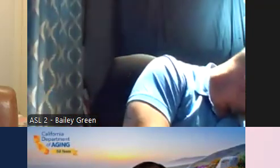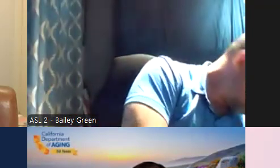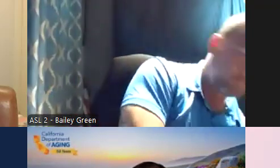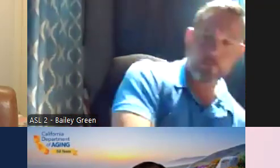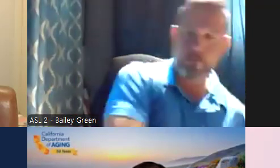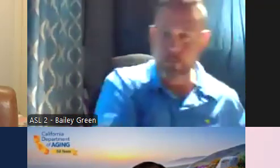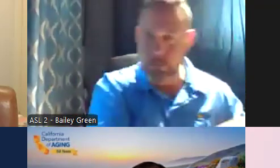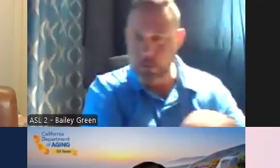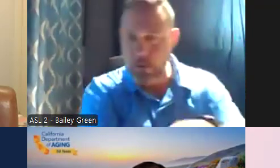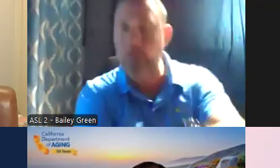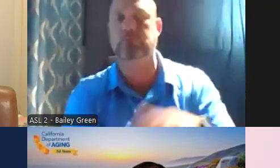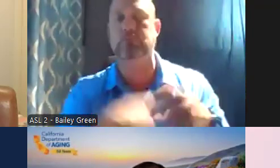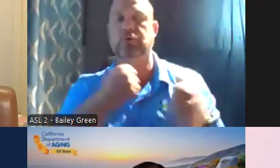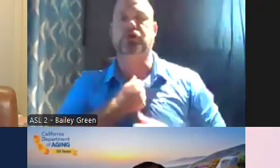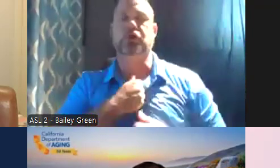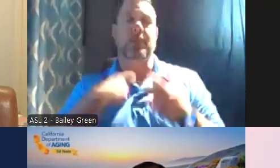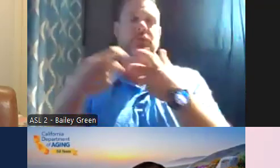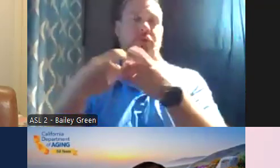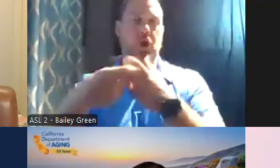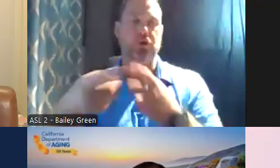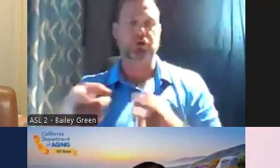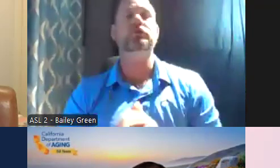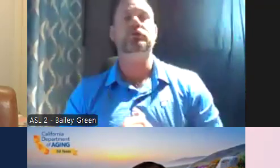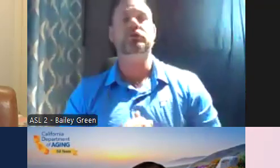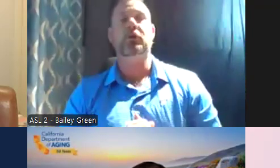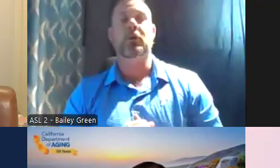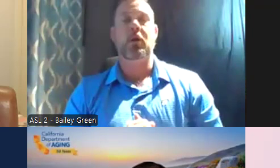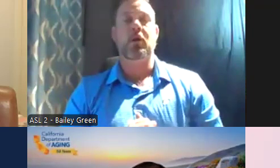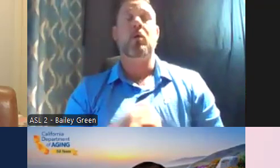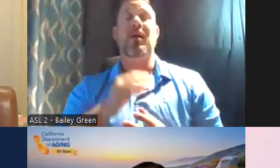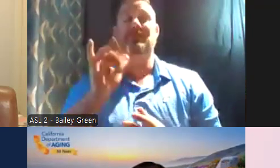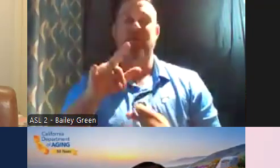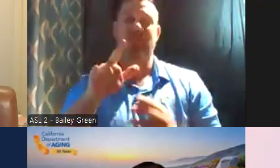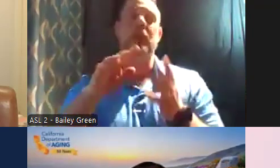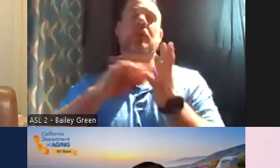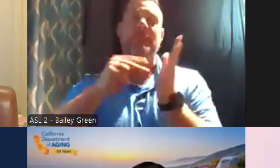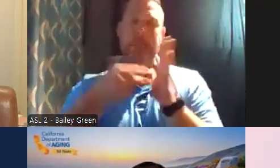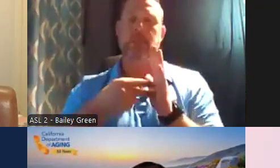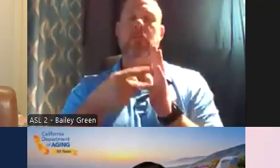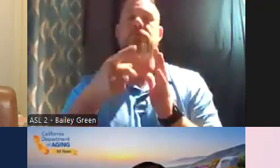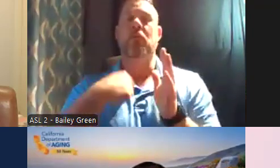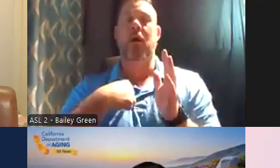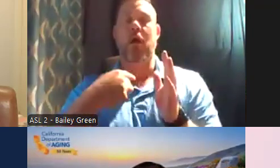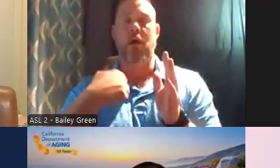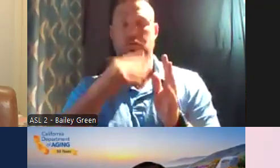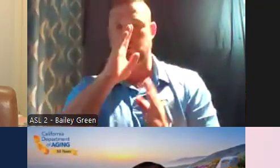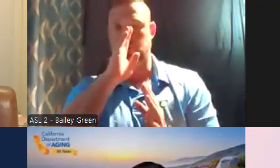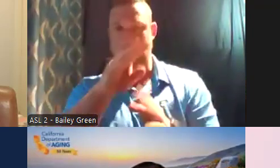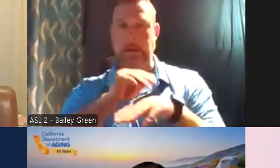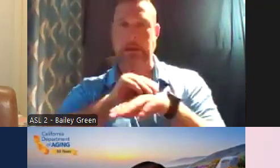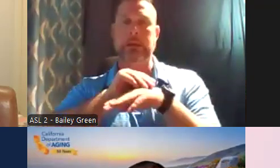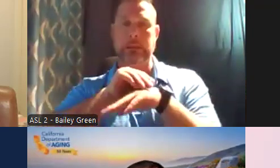bring visibility and meaningfulness to what those agencies are doing so that it has a direct impact